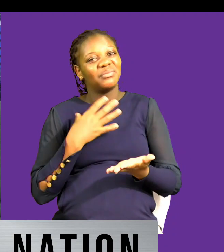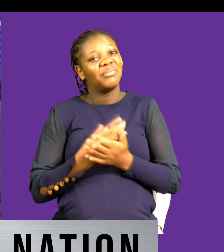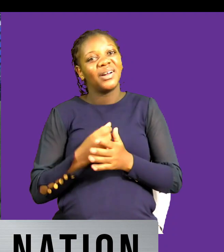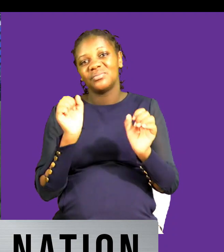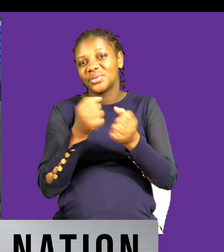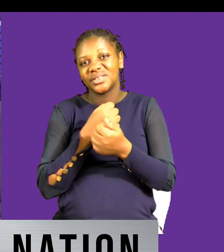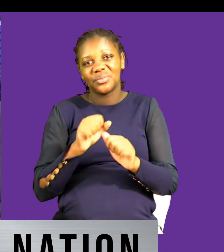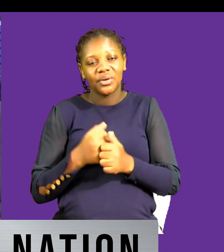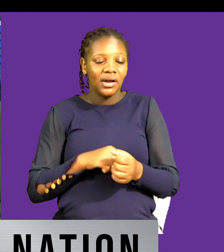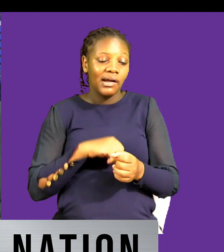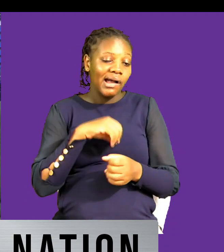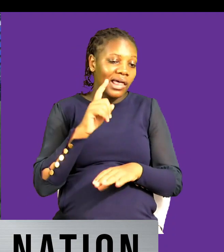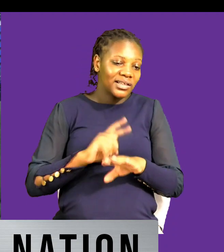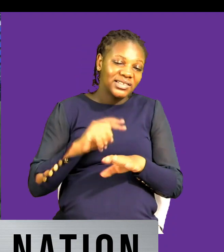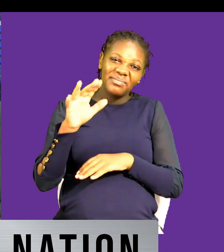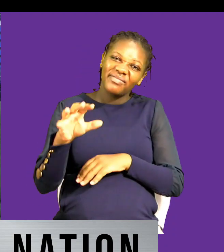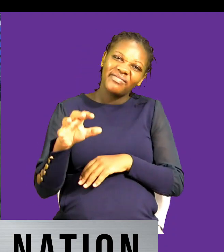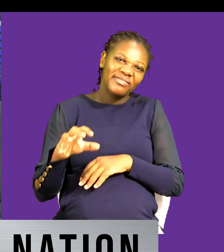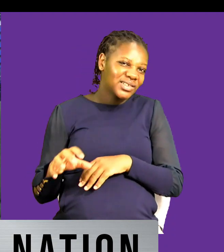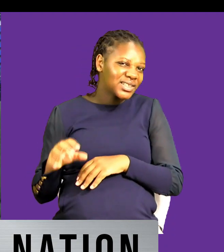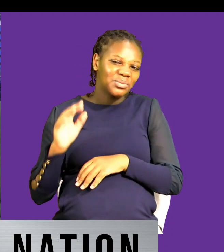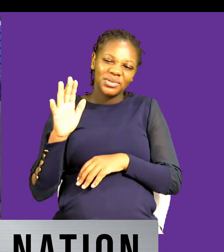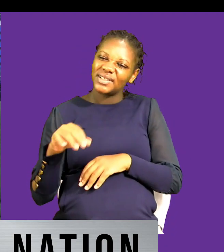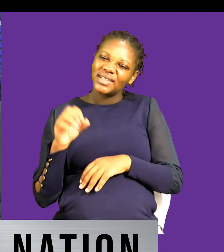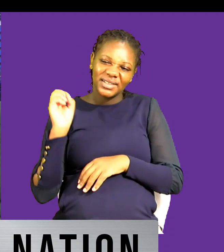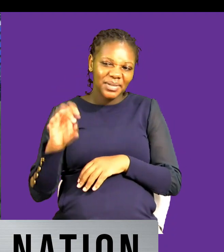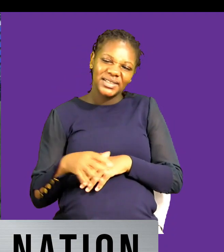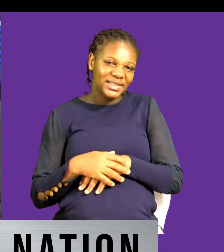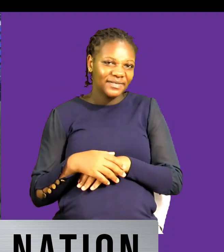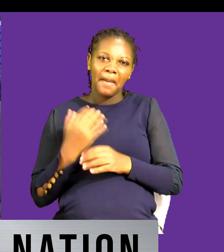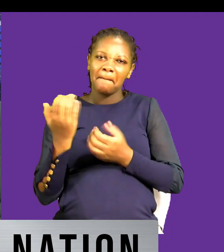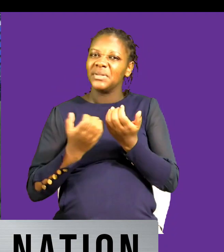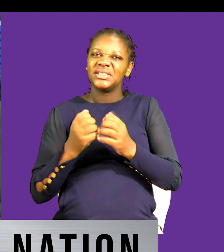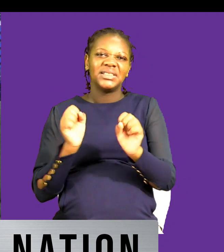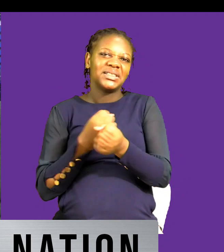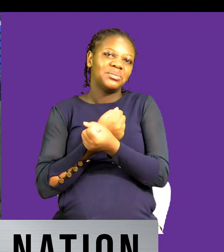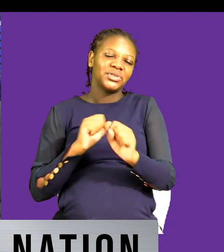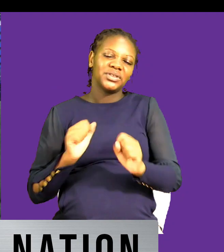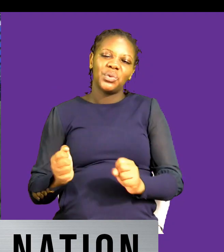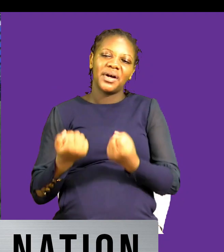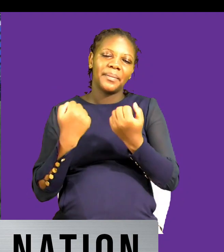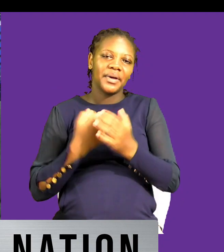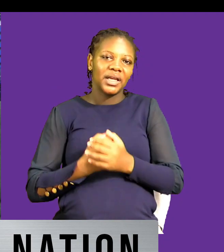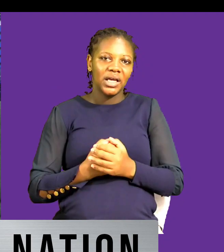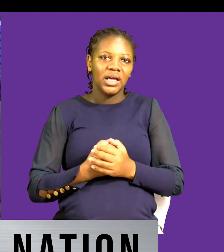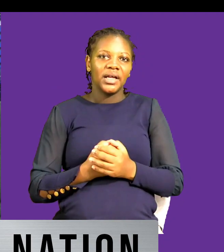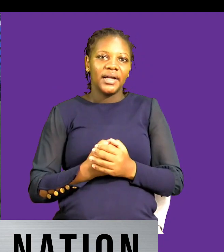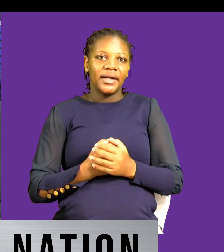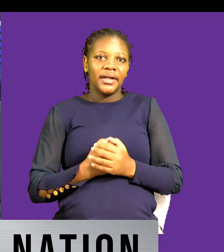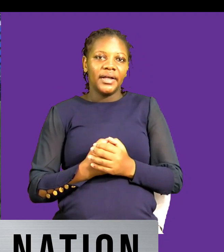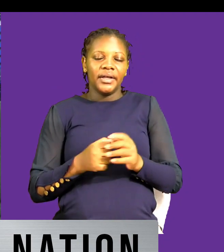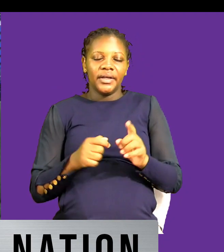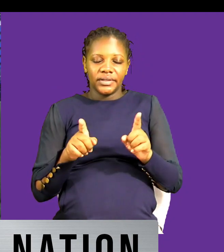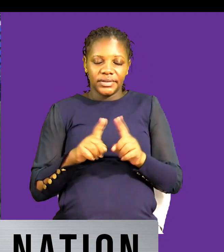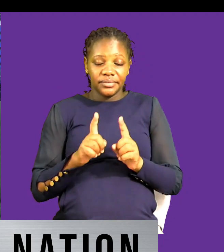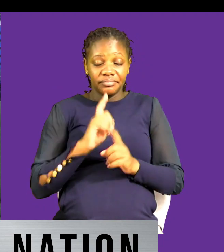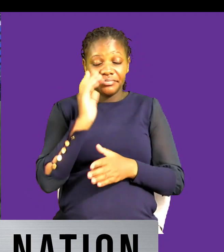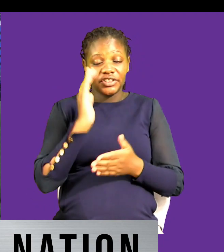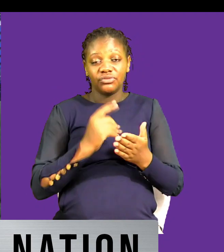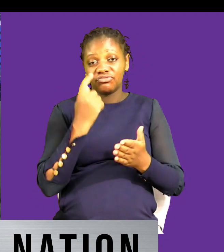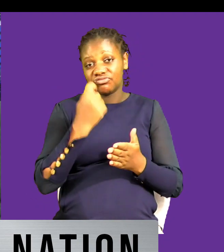go and basically meet the others so that they can do deals, make cost of production very high so